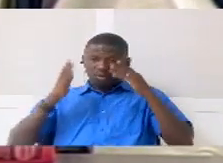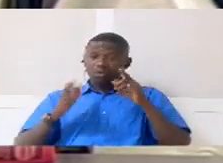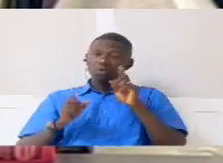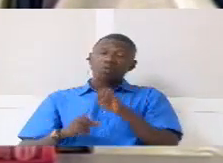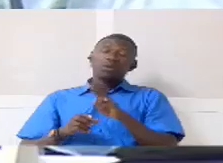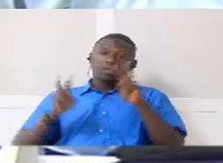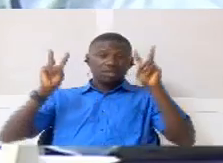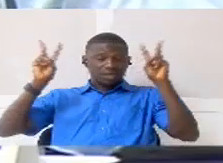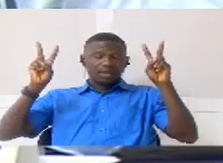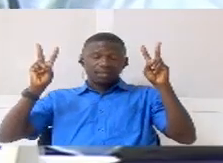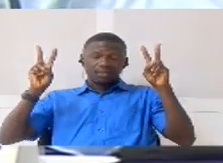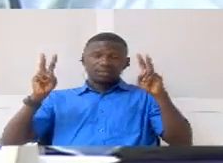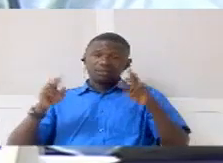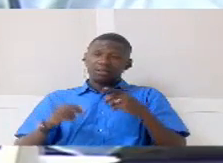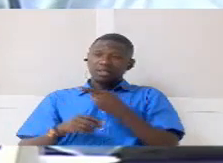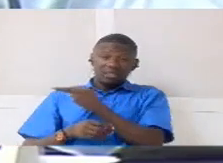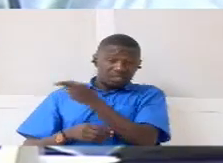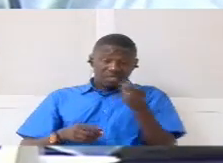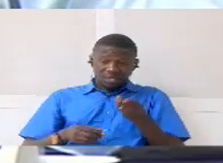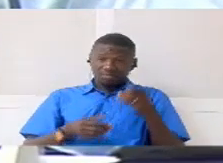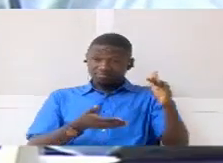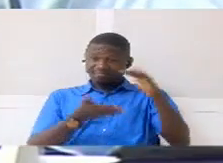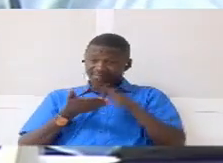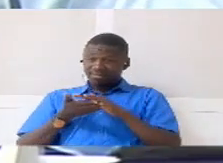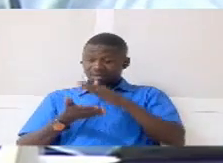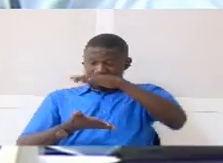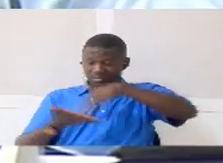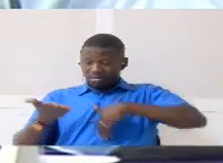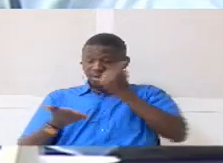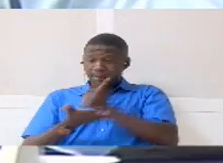did they or were they brought with warrants?